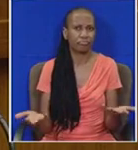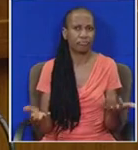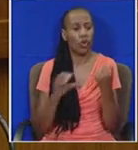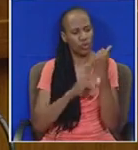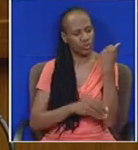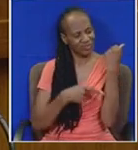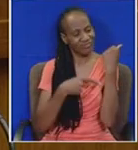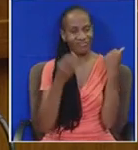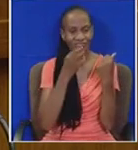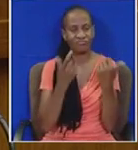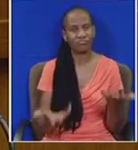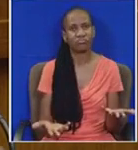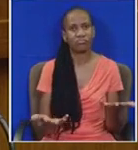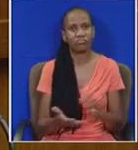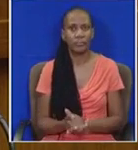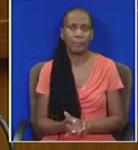conditions.